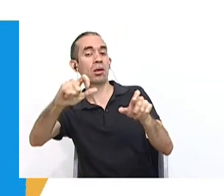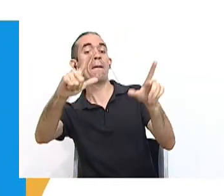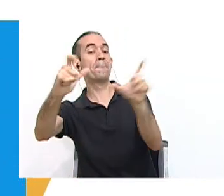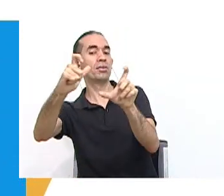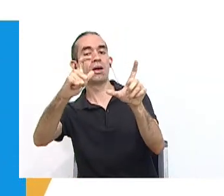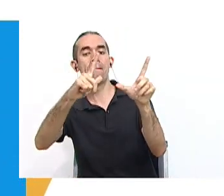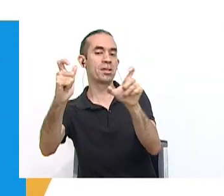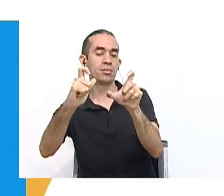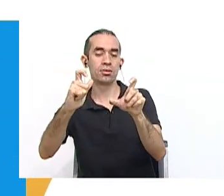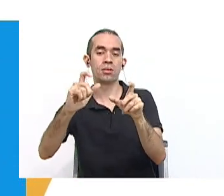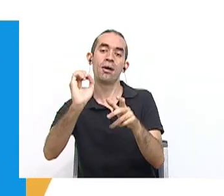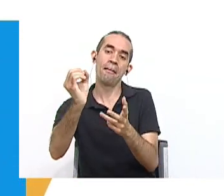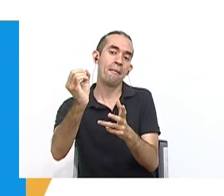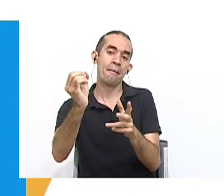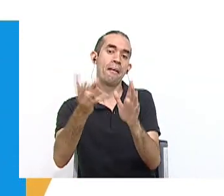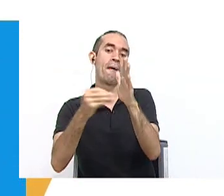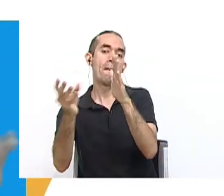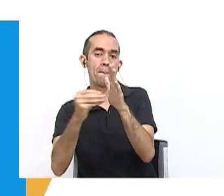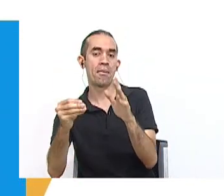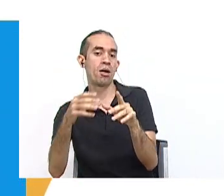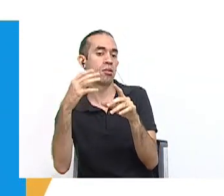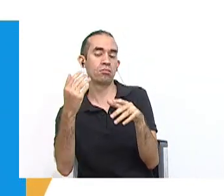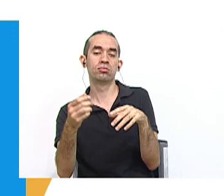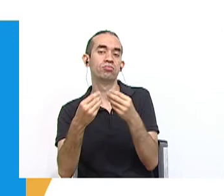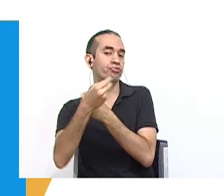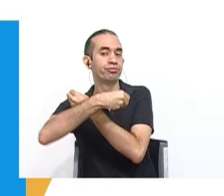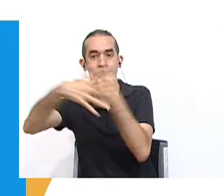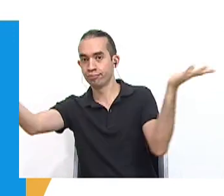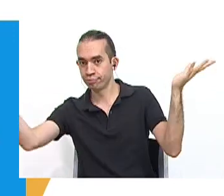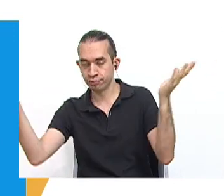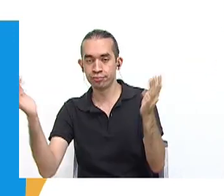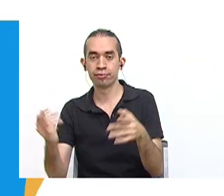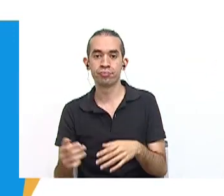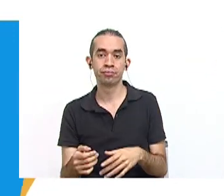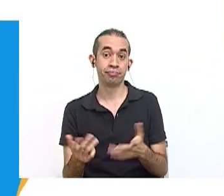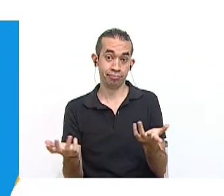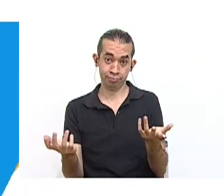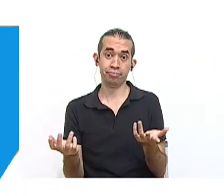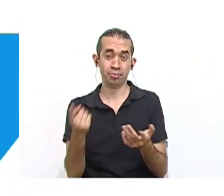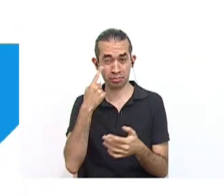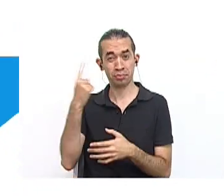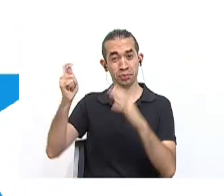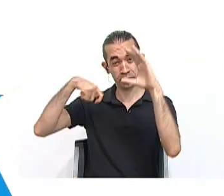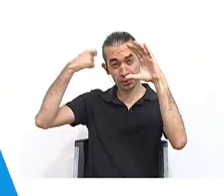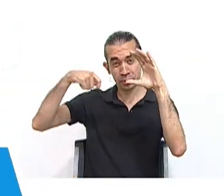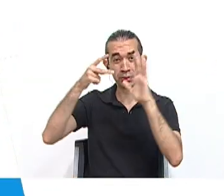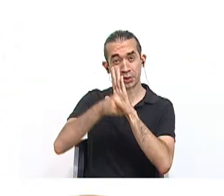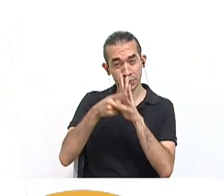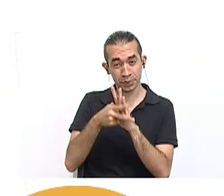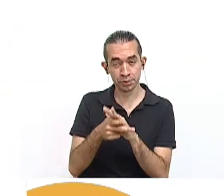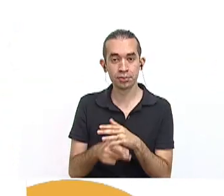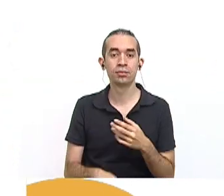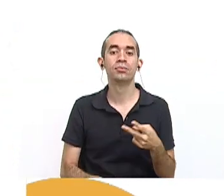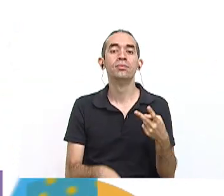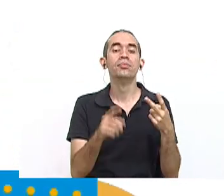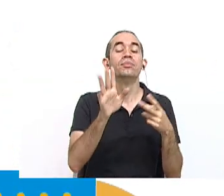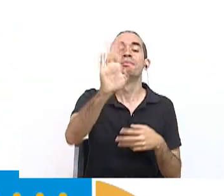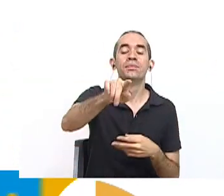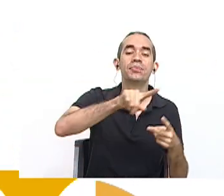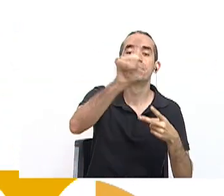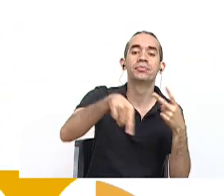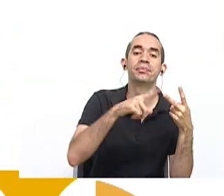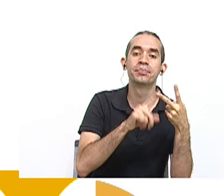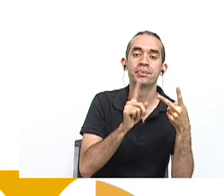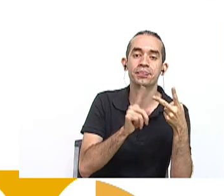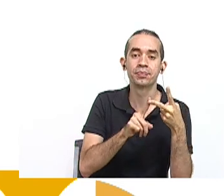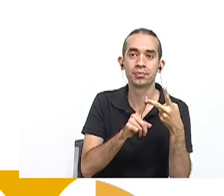screenshots. Other people might have already copied and broadcasted that information as we saw in the video, right? My second question for you